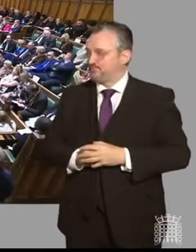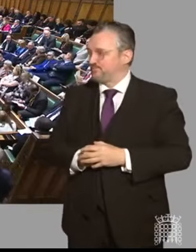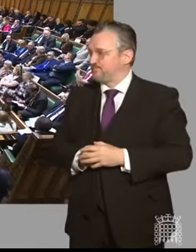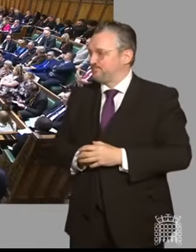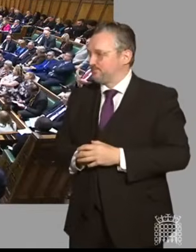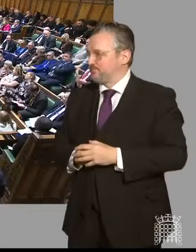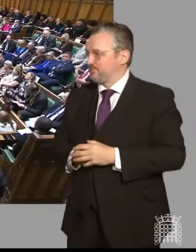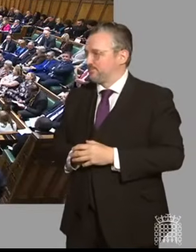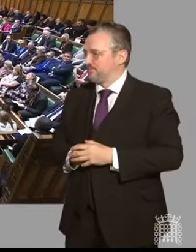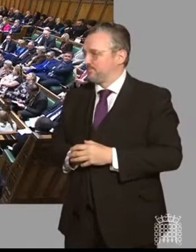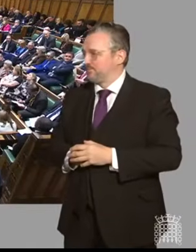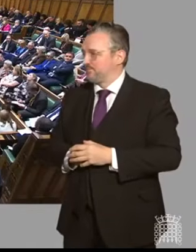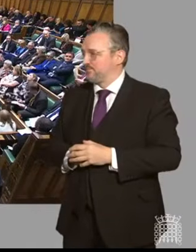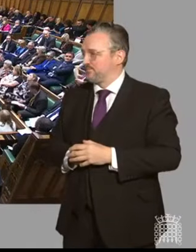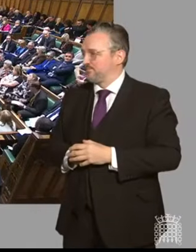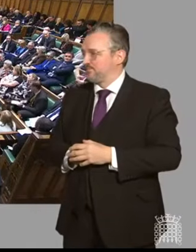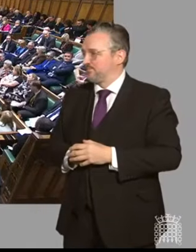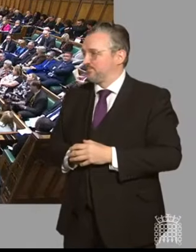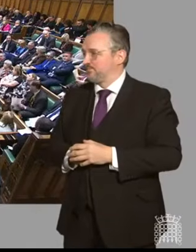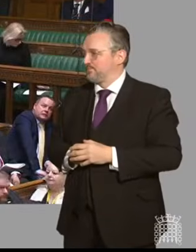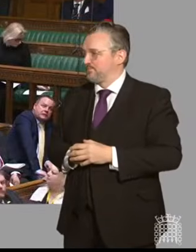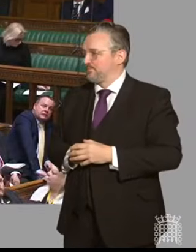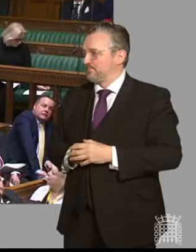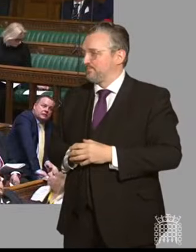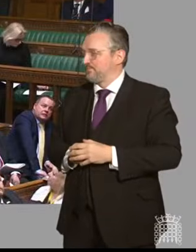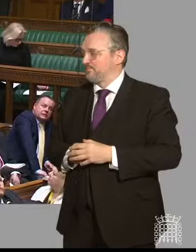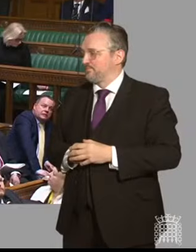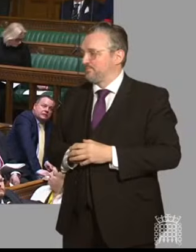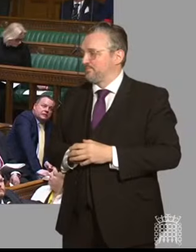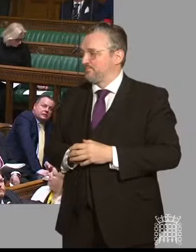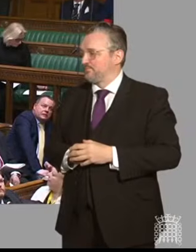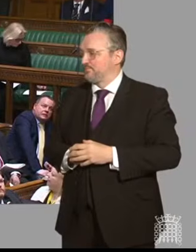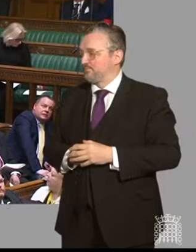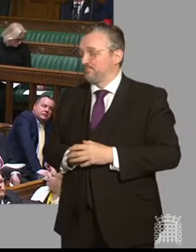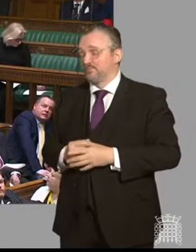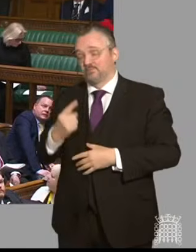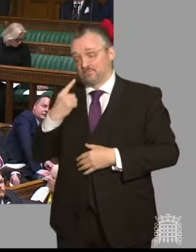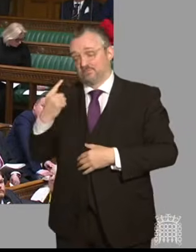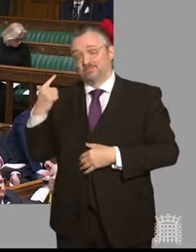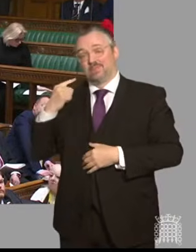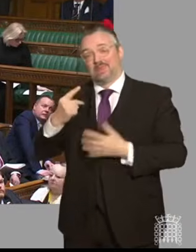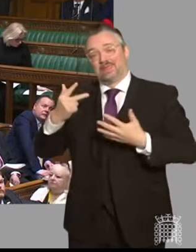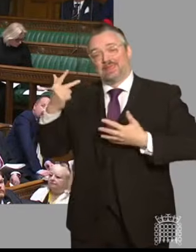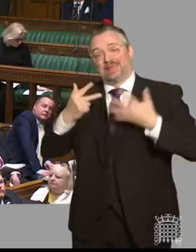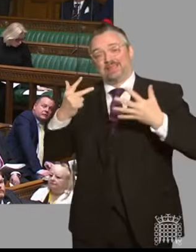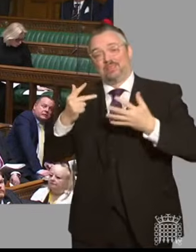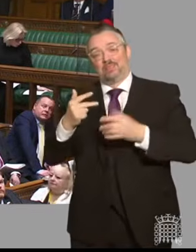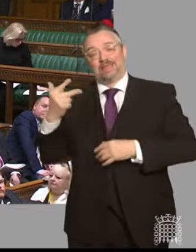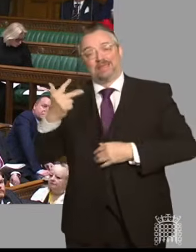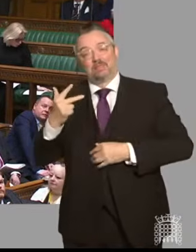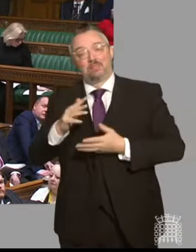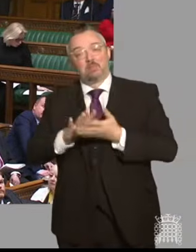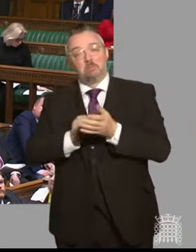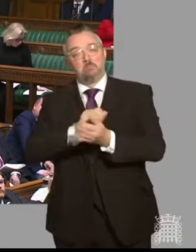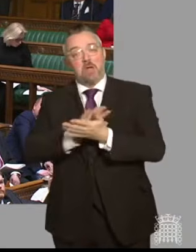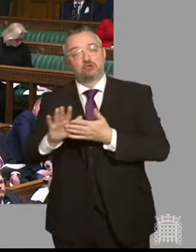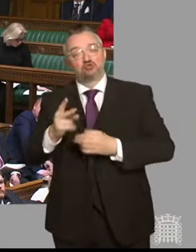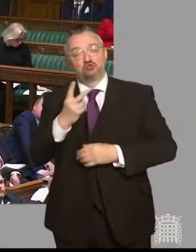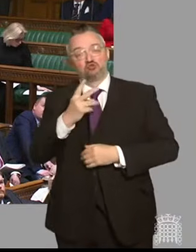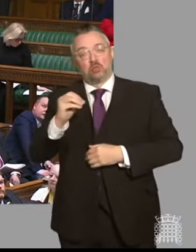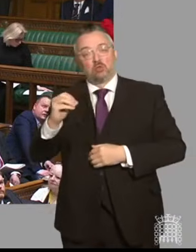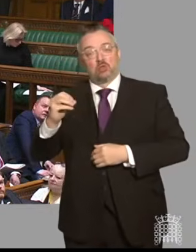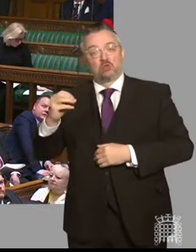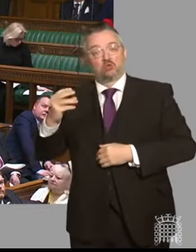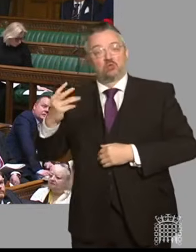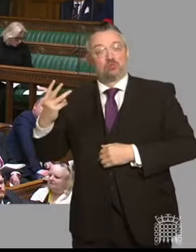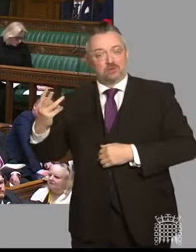on 18th March 2003 when this House voted to go to war on Iraq on the demands of the then